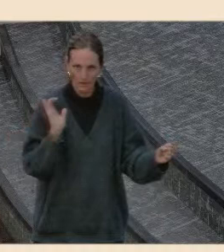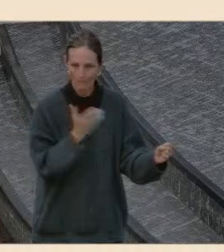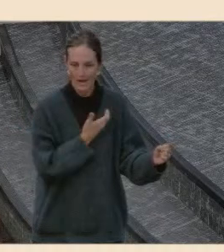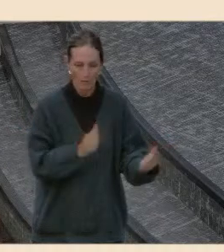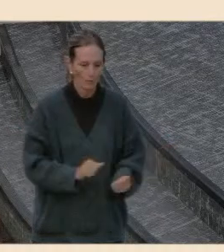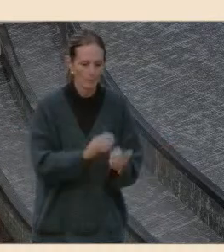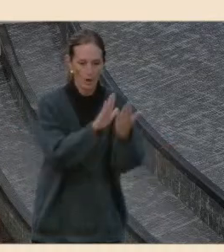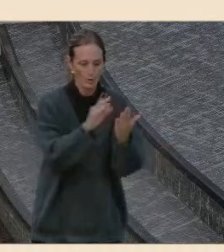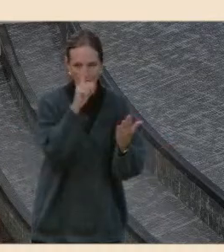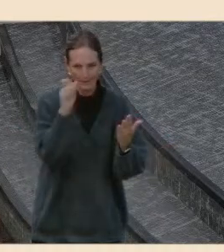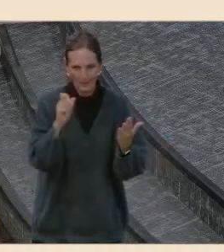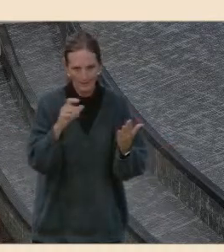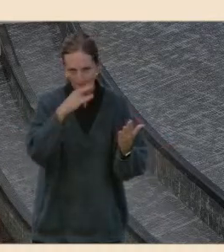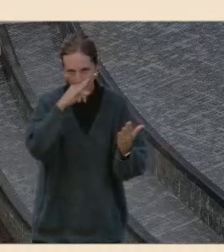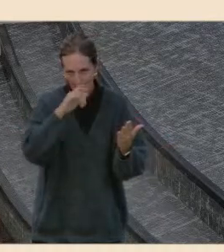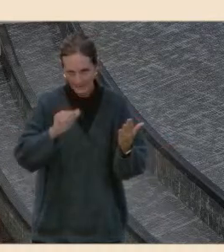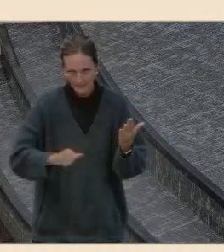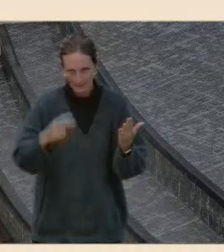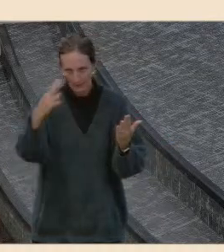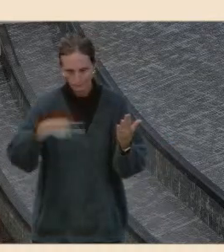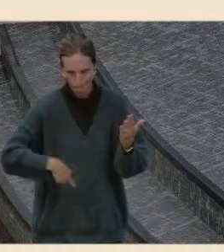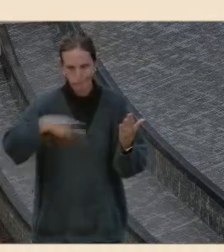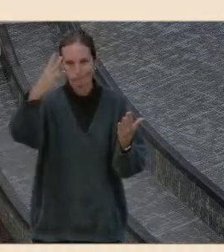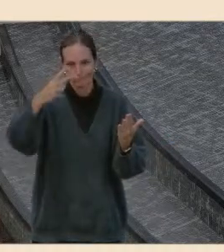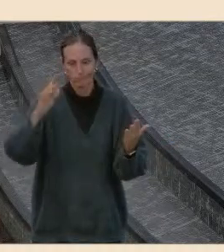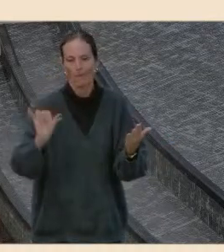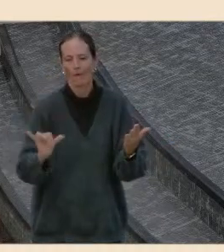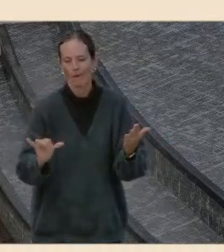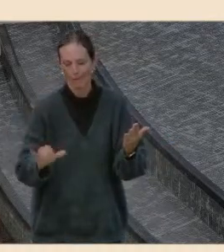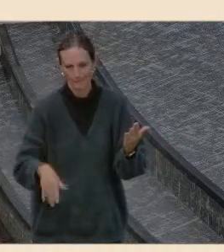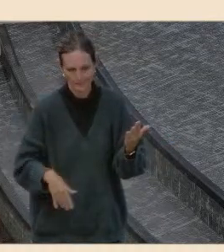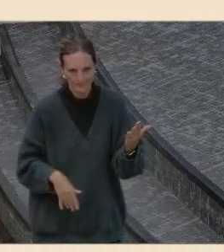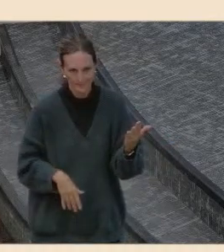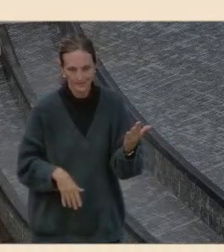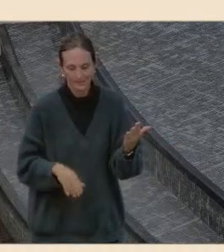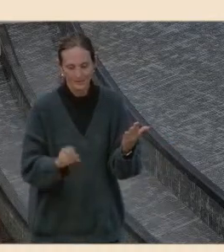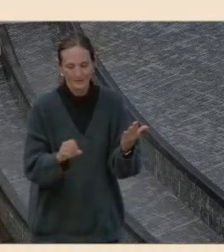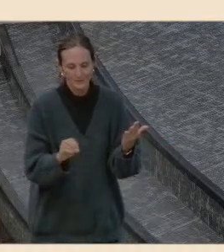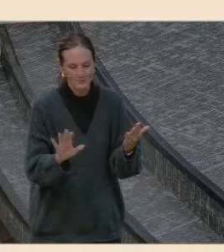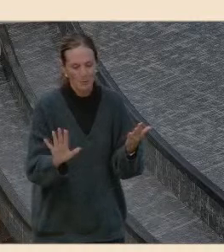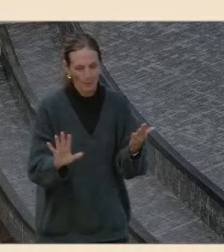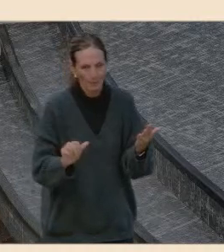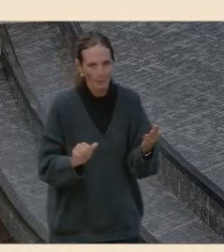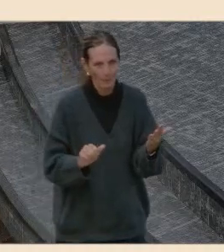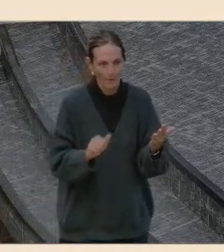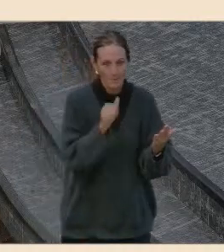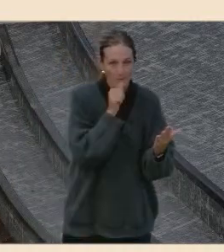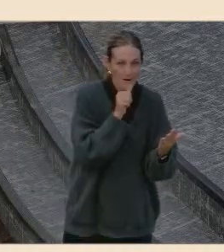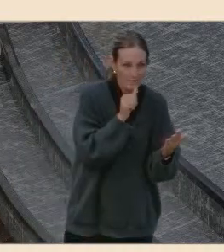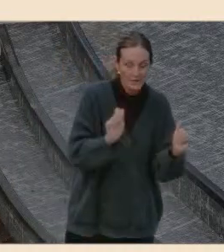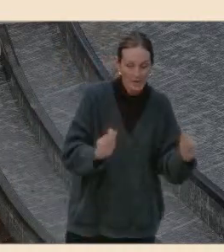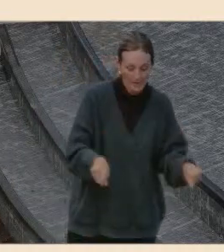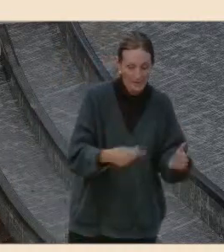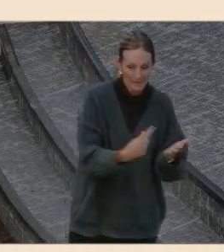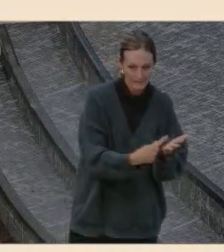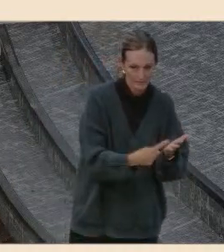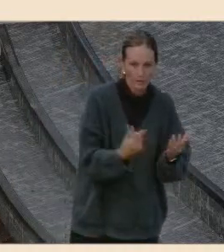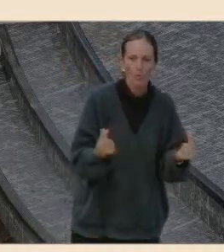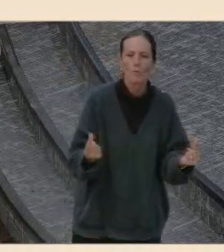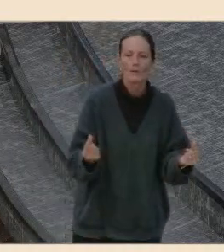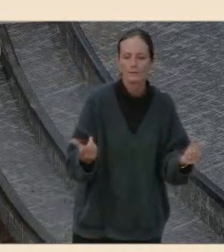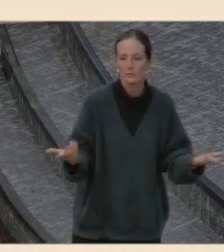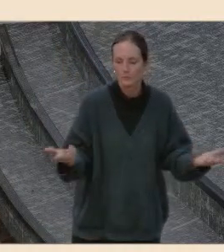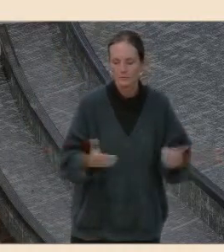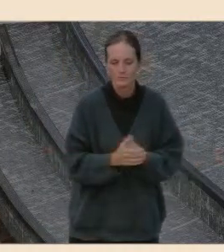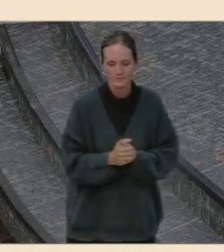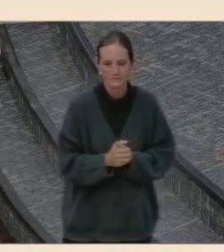can read me, and I'll be more than glad to, in a private setting, to have that discussion.